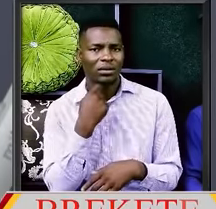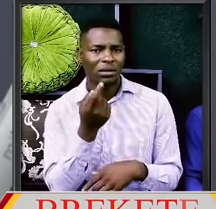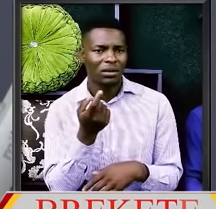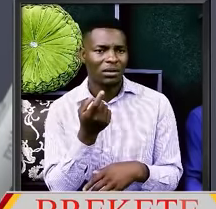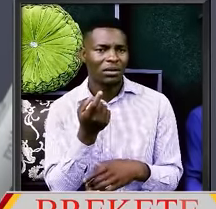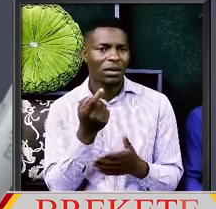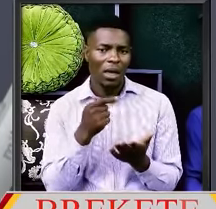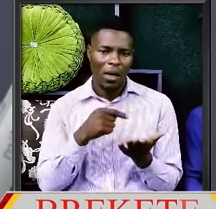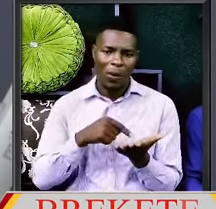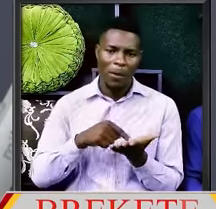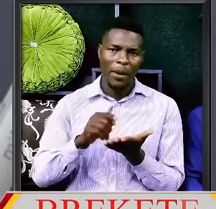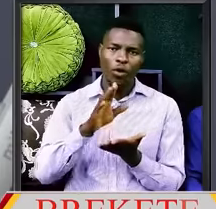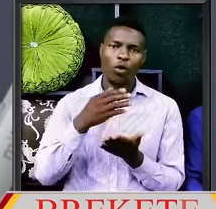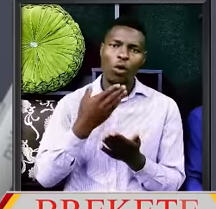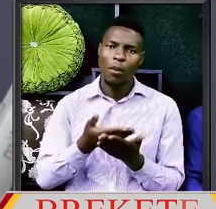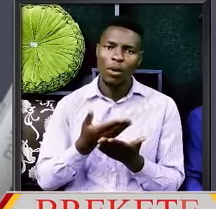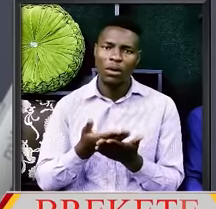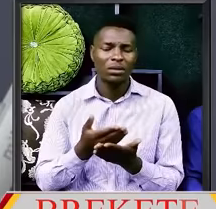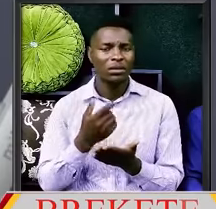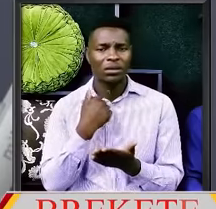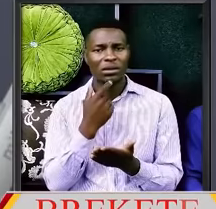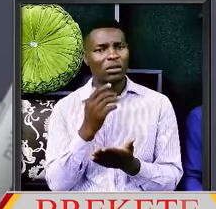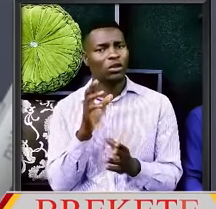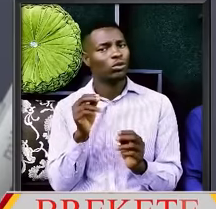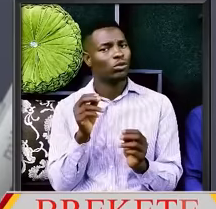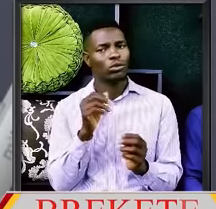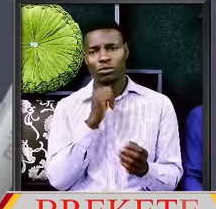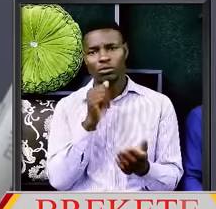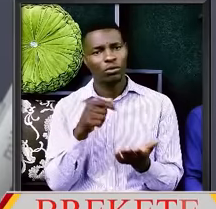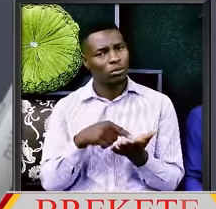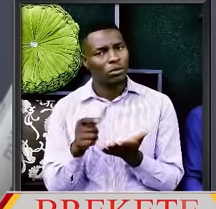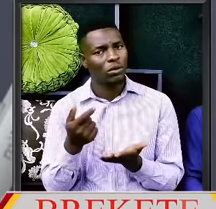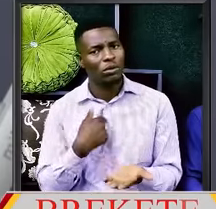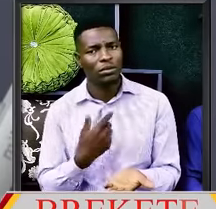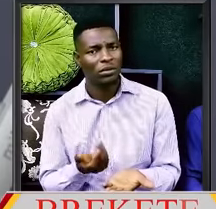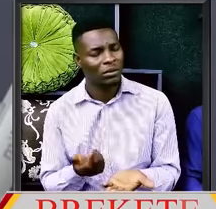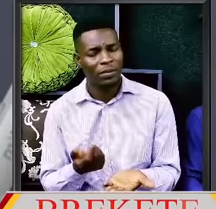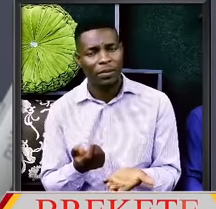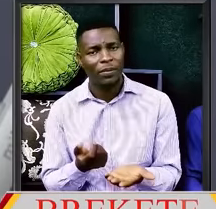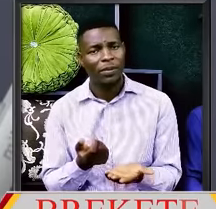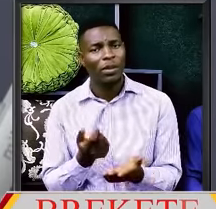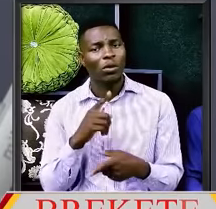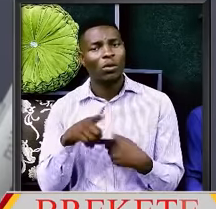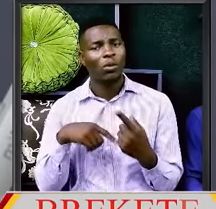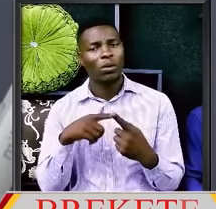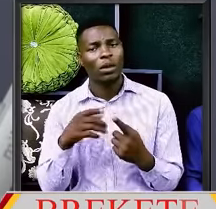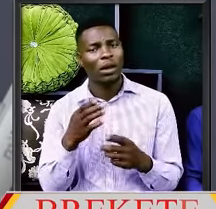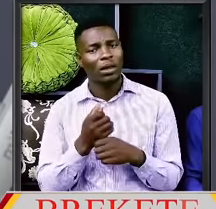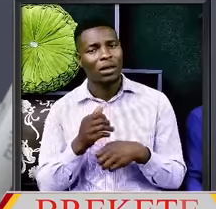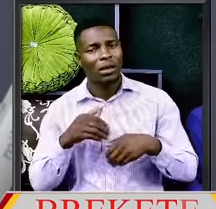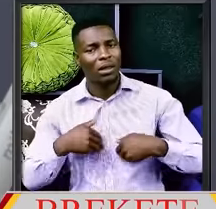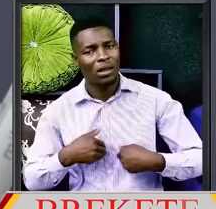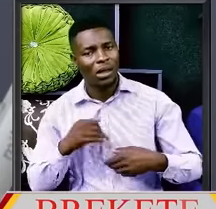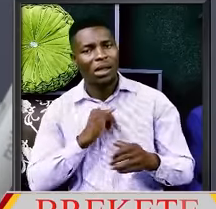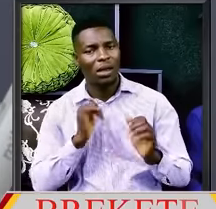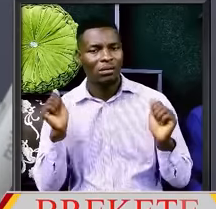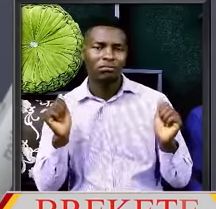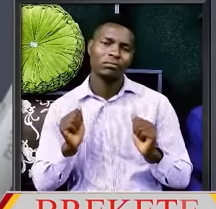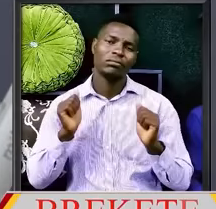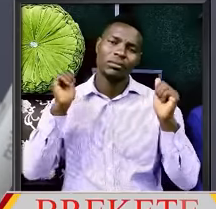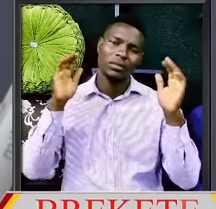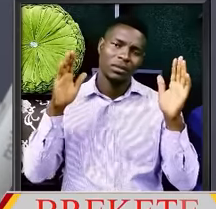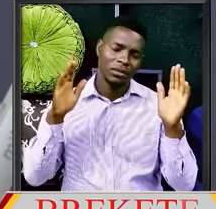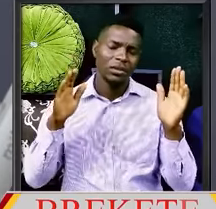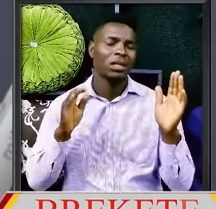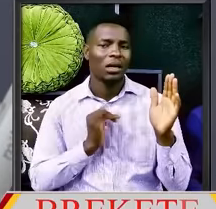I said, yes, she didn't pay my money. They call it, I go there, they just did something. So when I get tired, I leave everything.